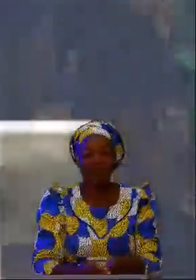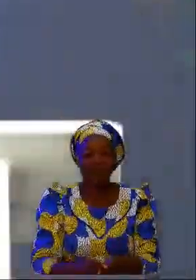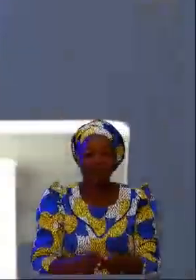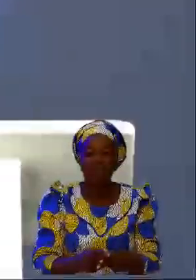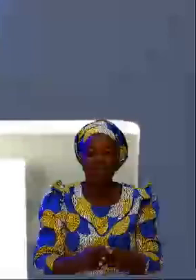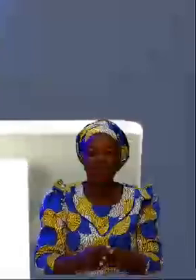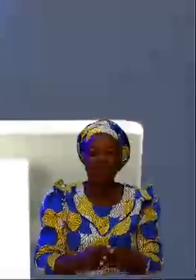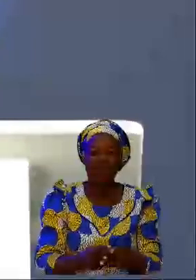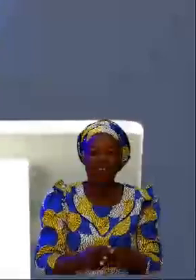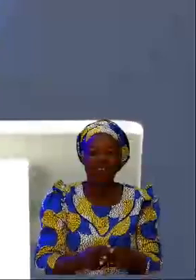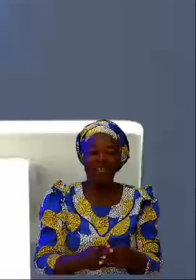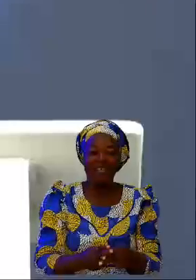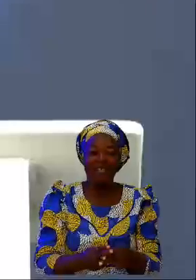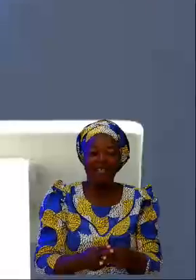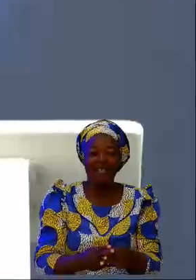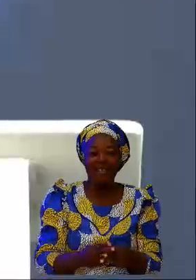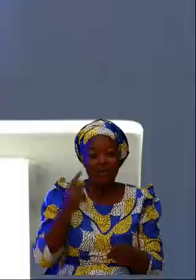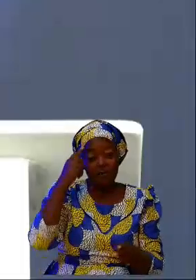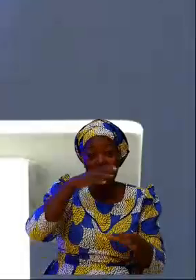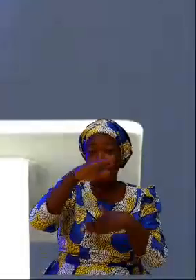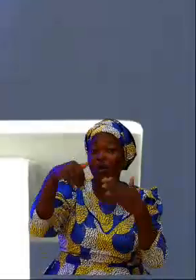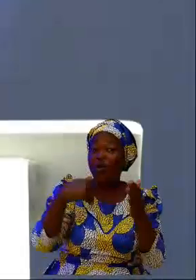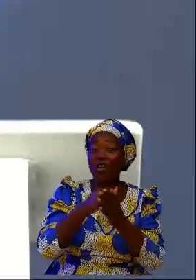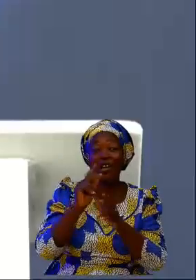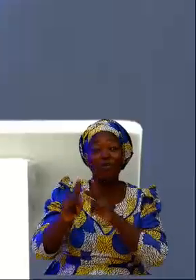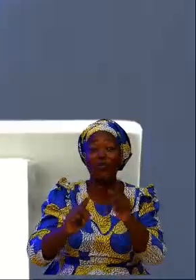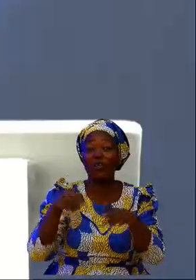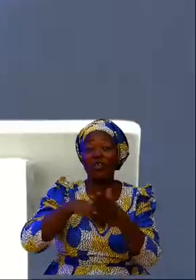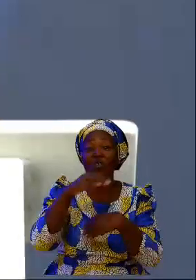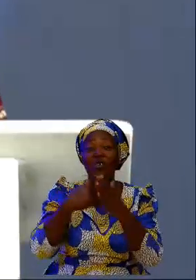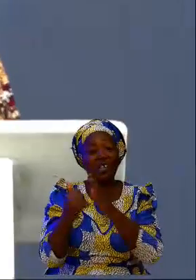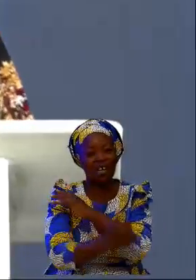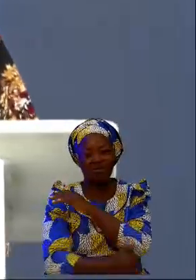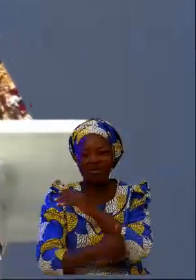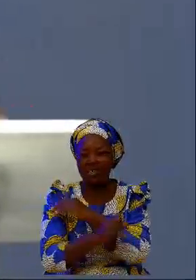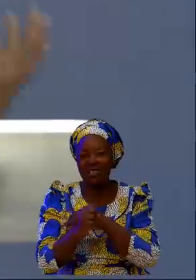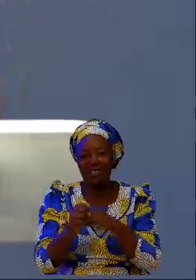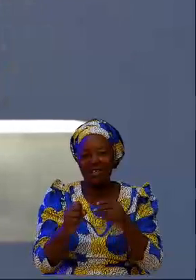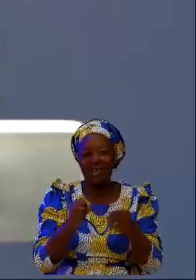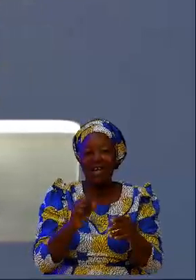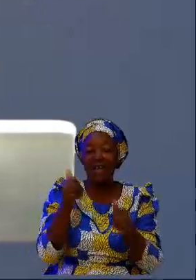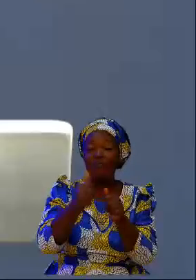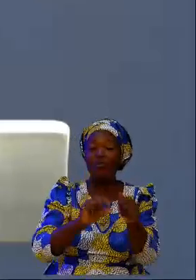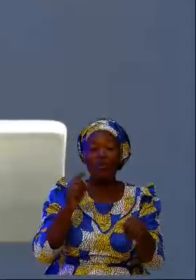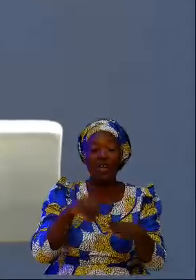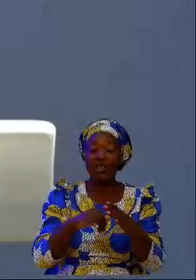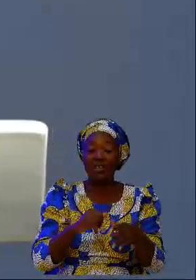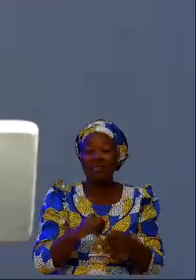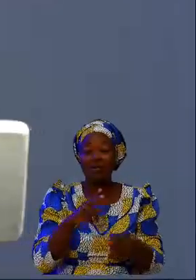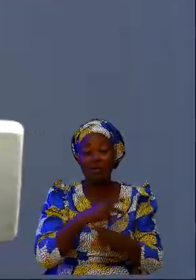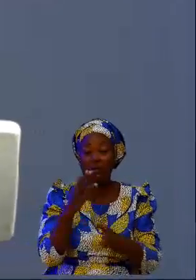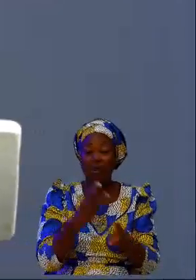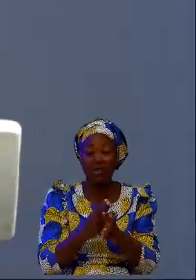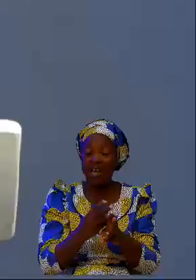I welcome everyone in Jesus' name. To all our congregations in all the